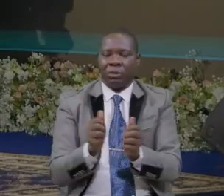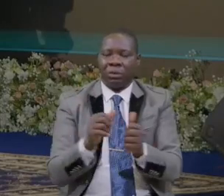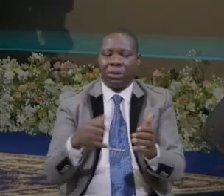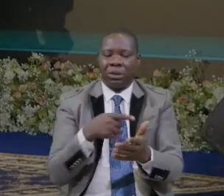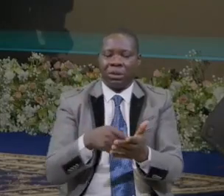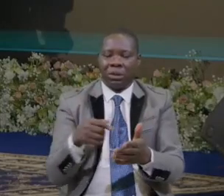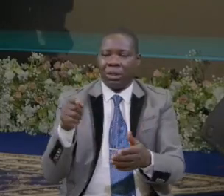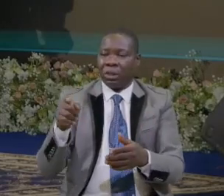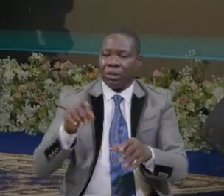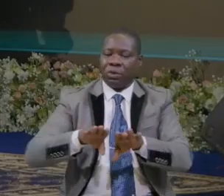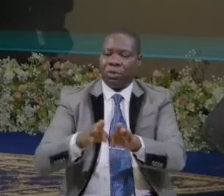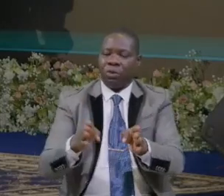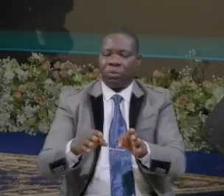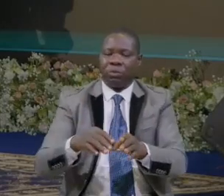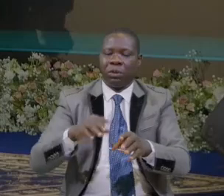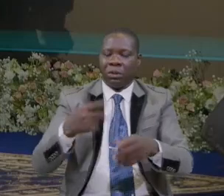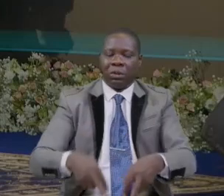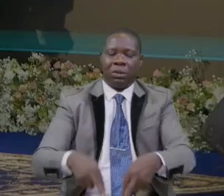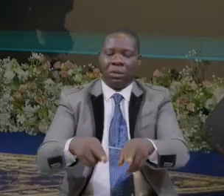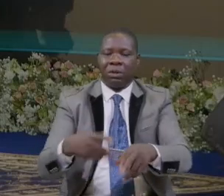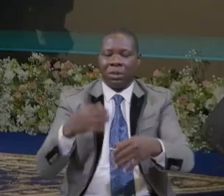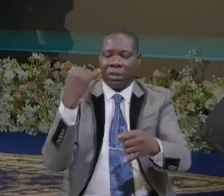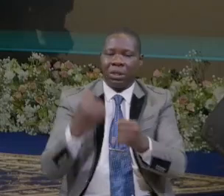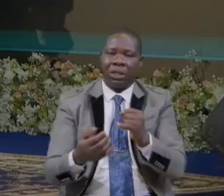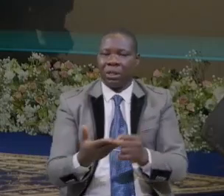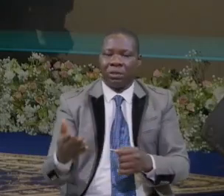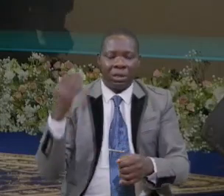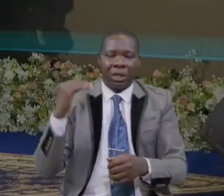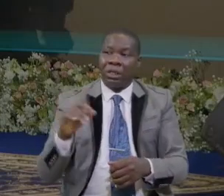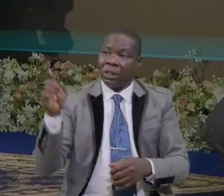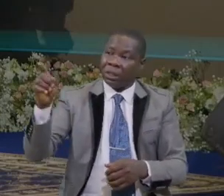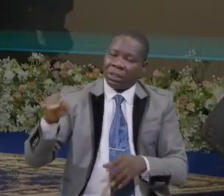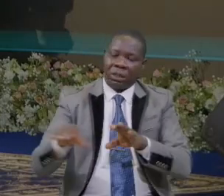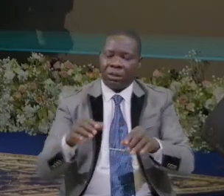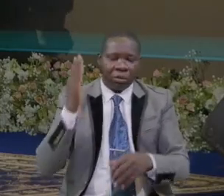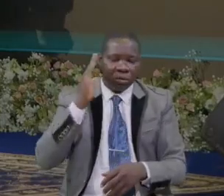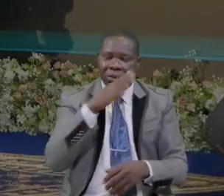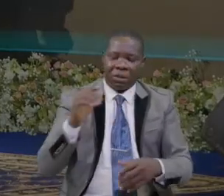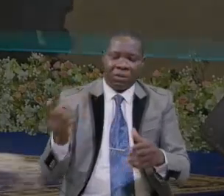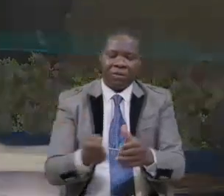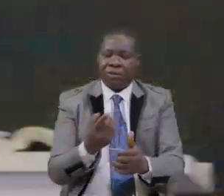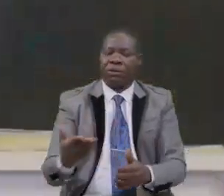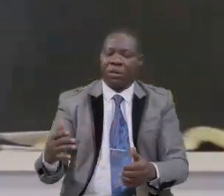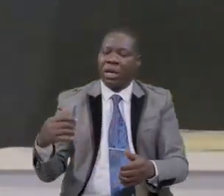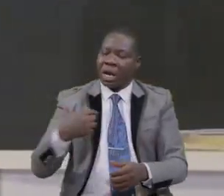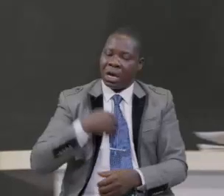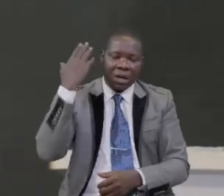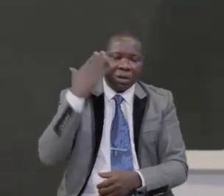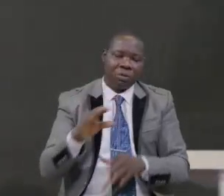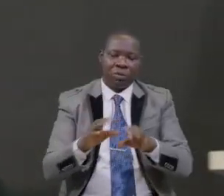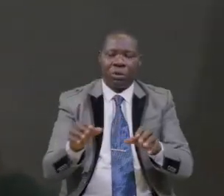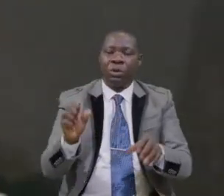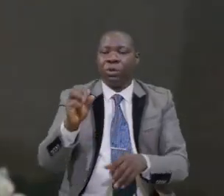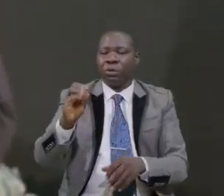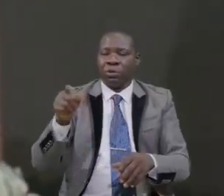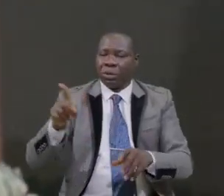last thing he did will be the first I will do. And so he went back to River